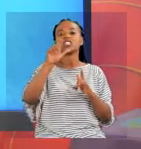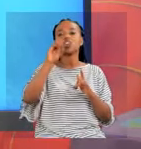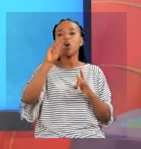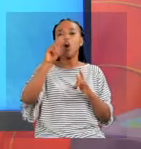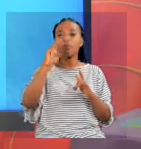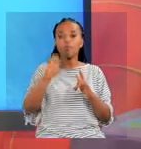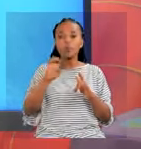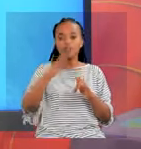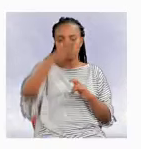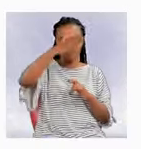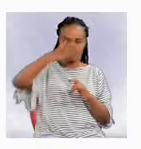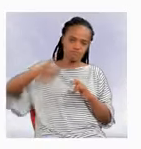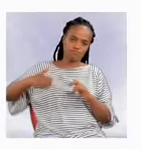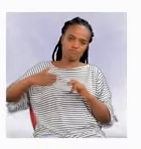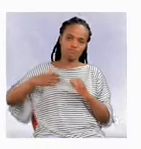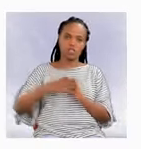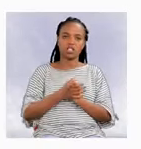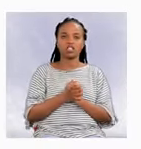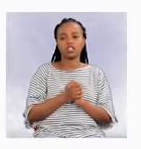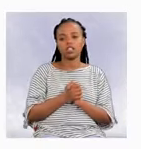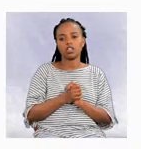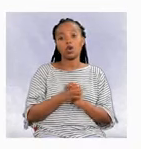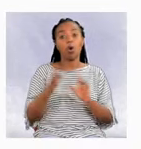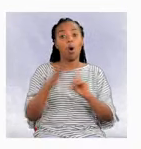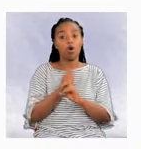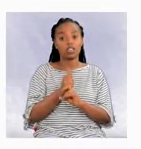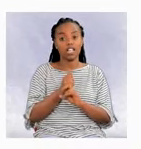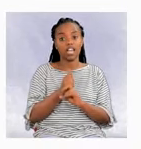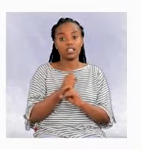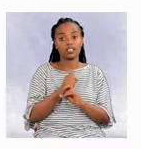containing the radius. The slope of the line containing